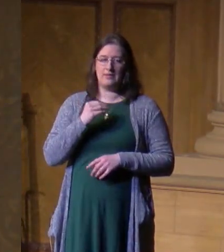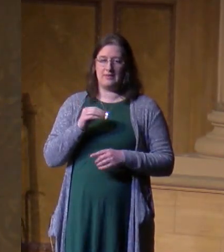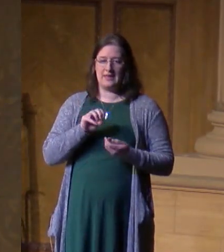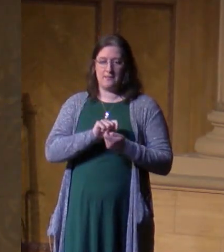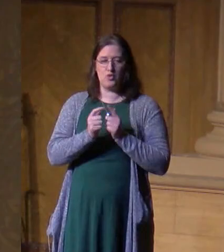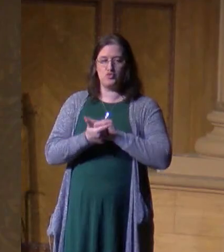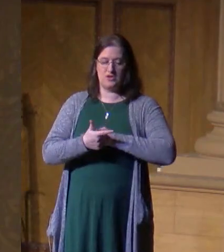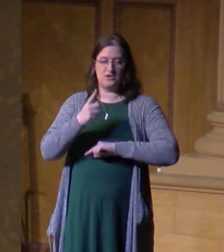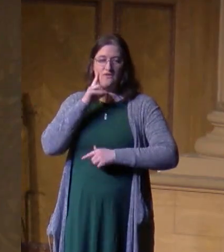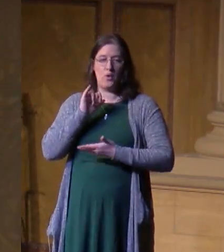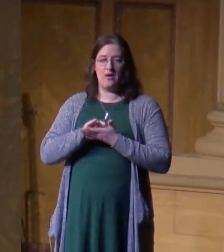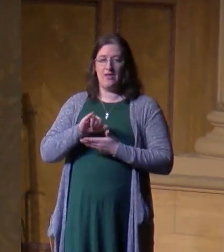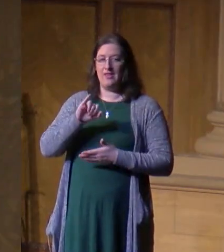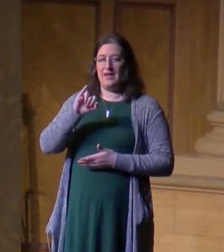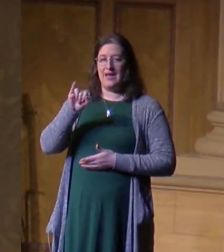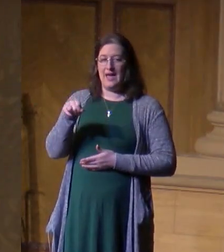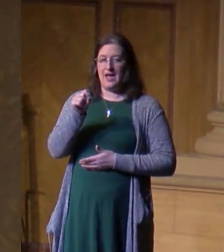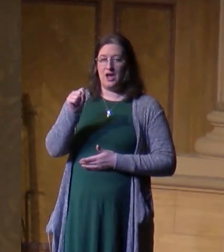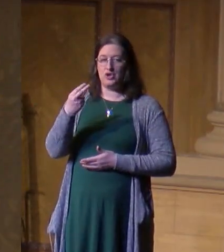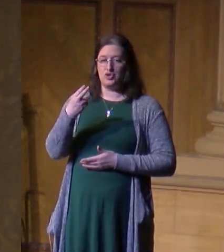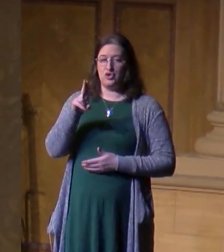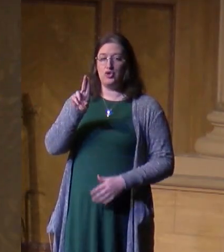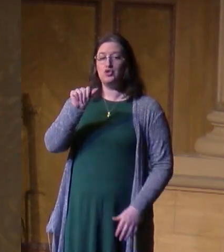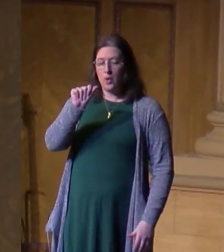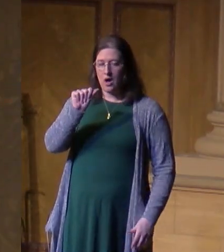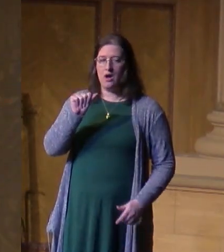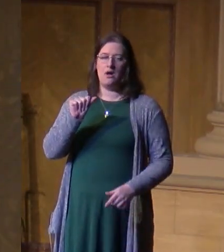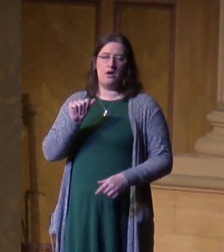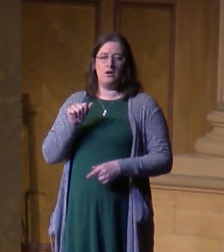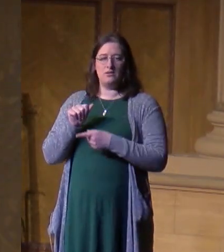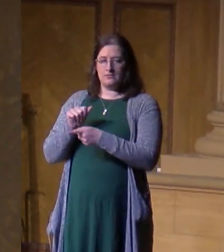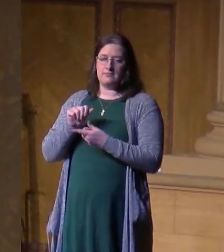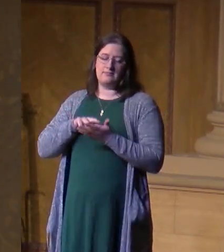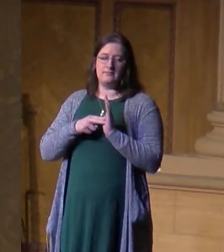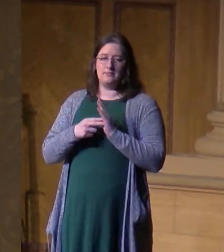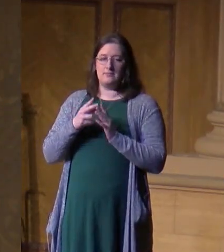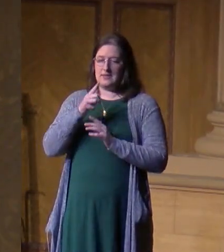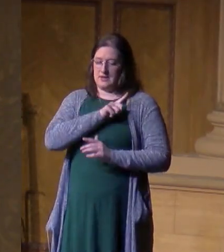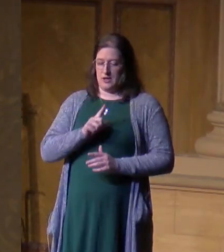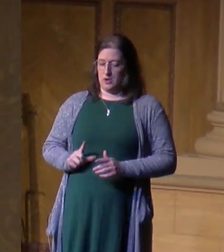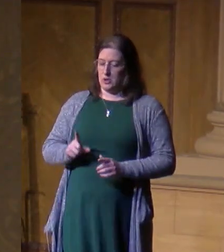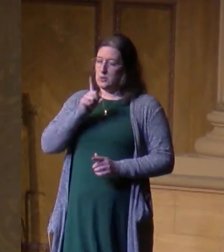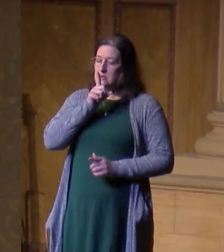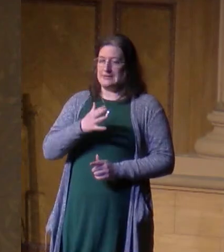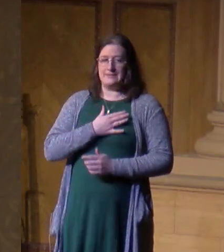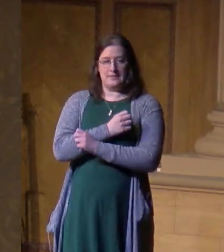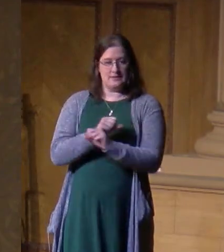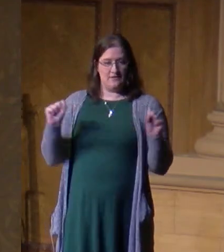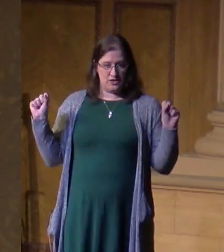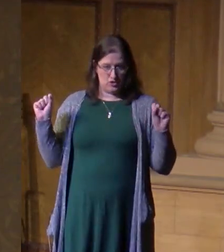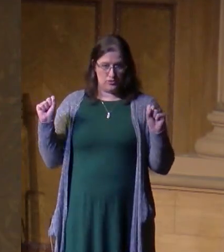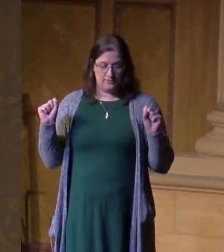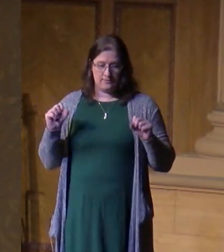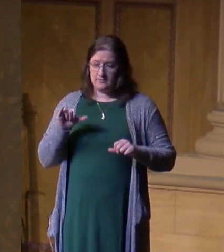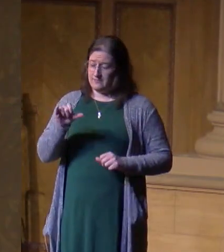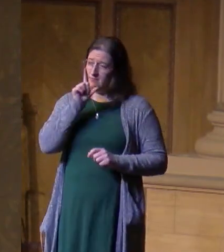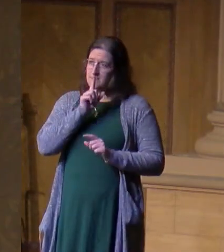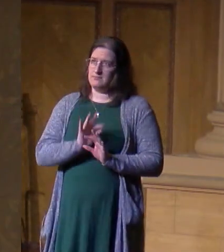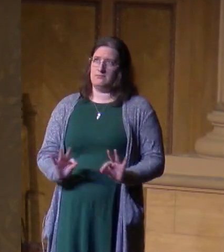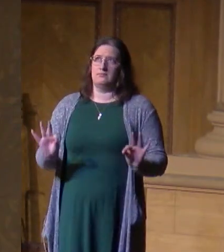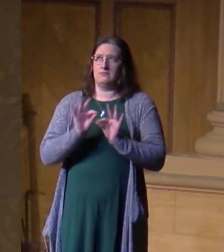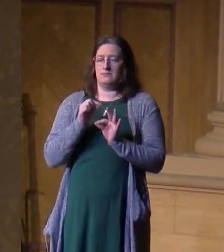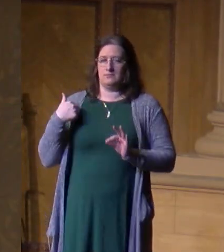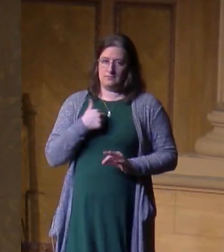is Joshua, Yeshua. means God is salvation. The Lord is my salvation. And this is so vital to understand